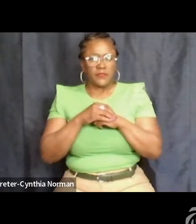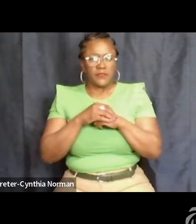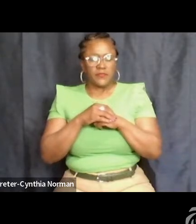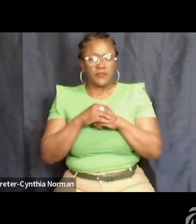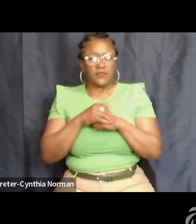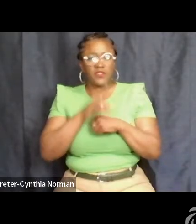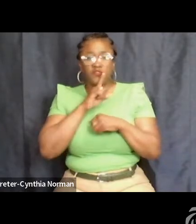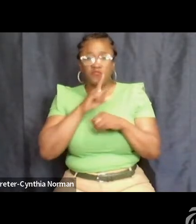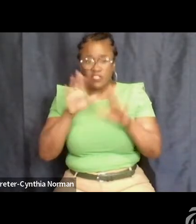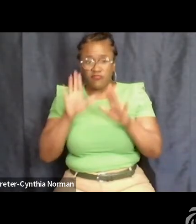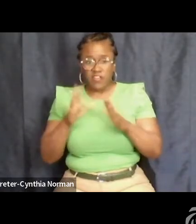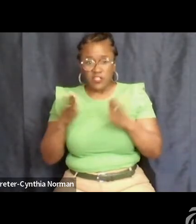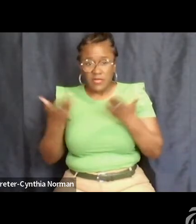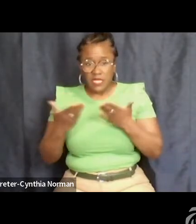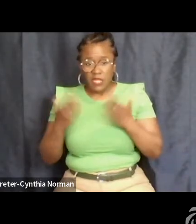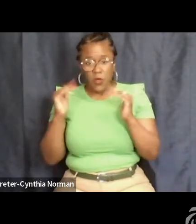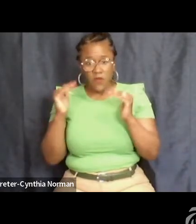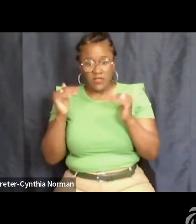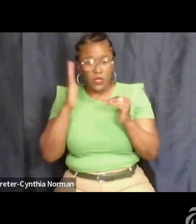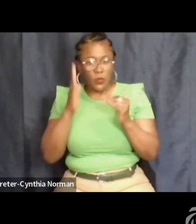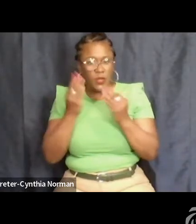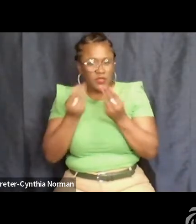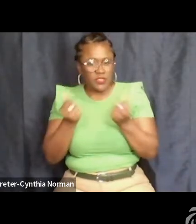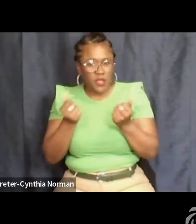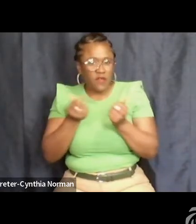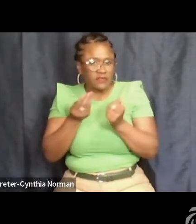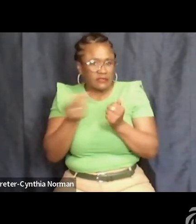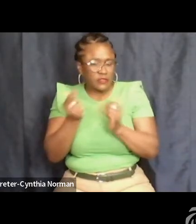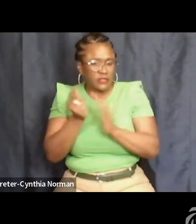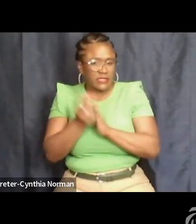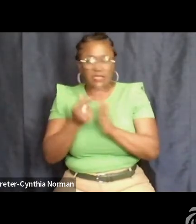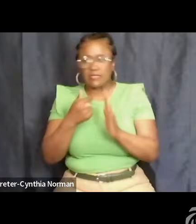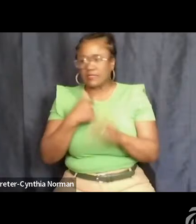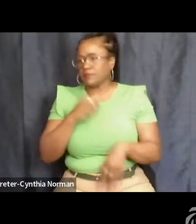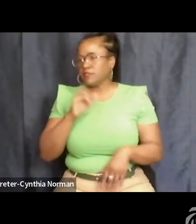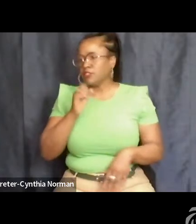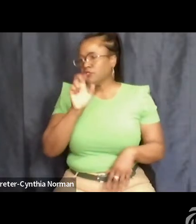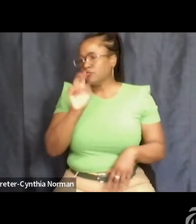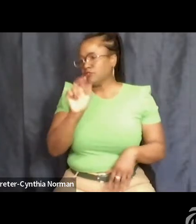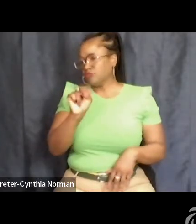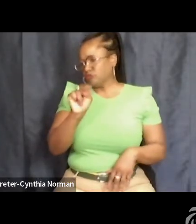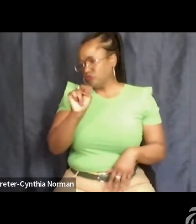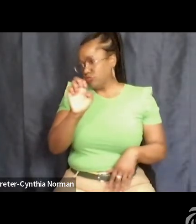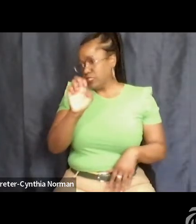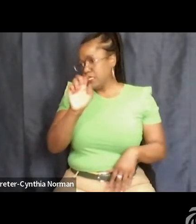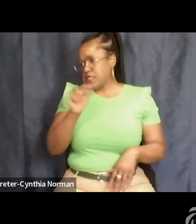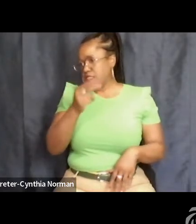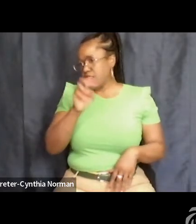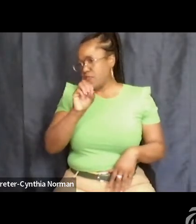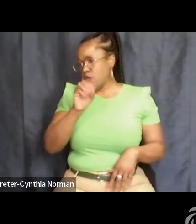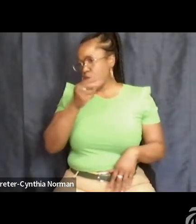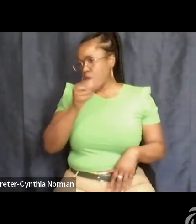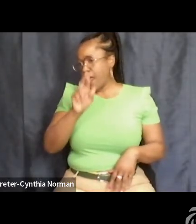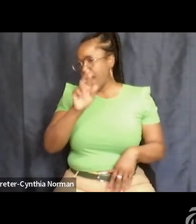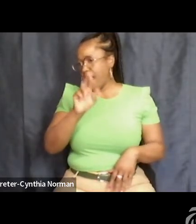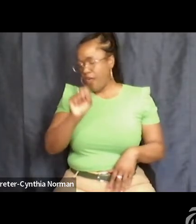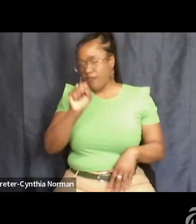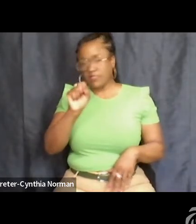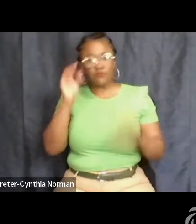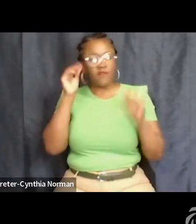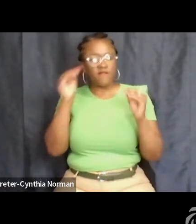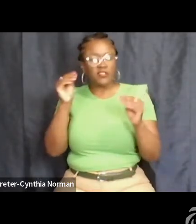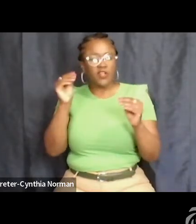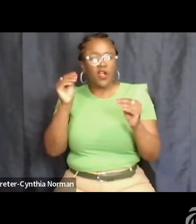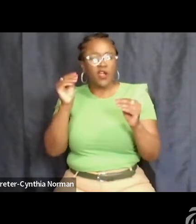It's really great to be here. Hopefully we will resolve these in a second. I'm Jean Theo Harris, a distinguished professor of political science at